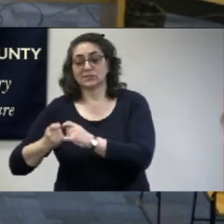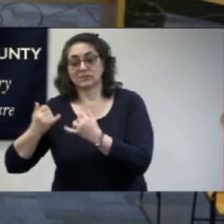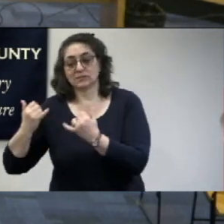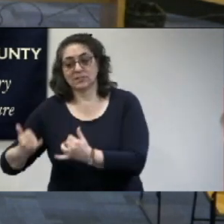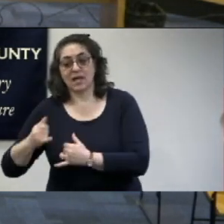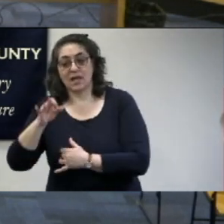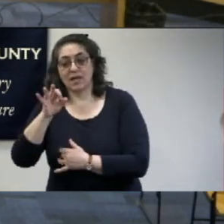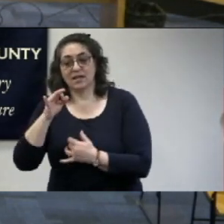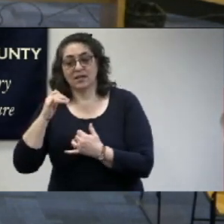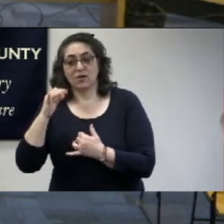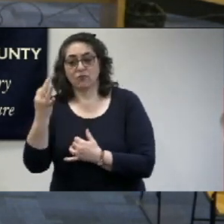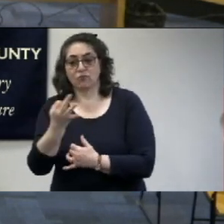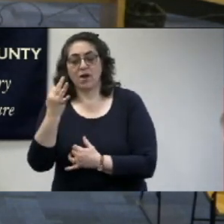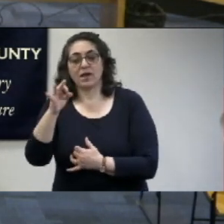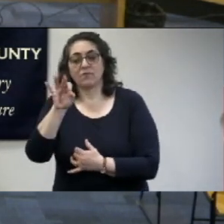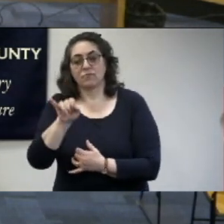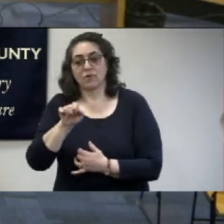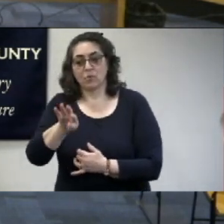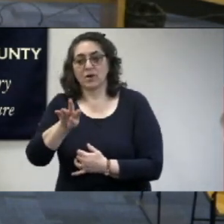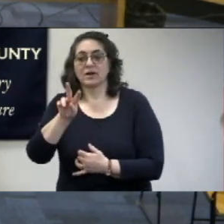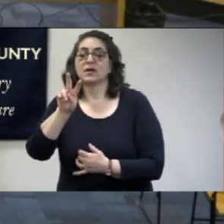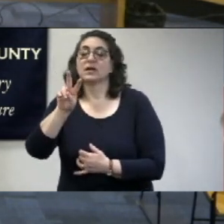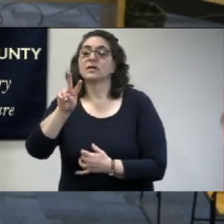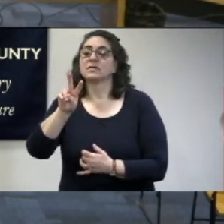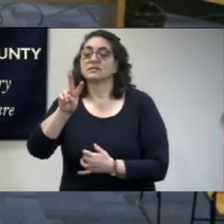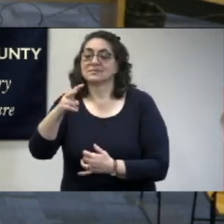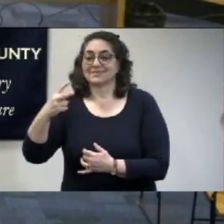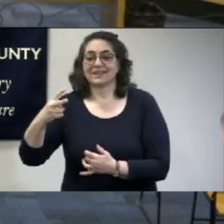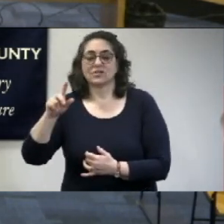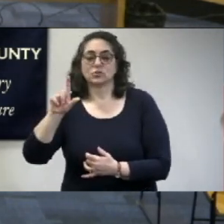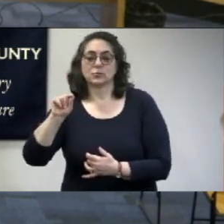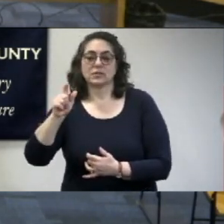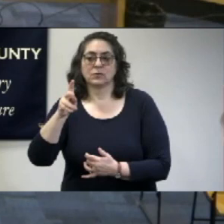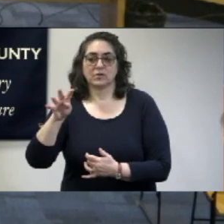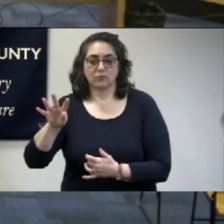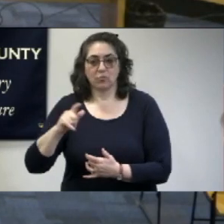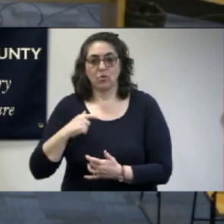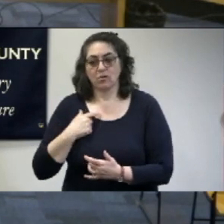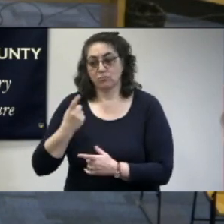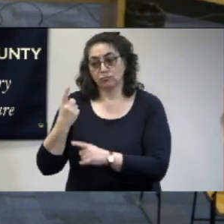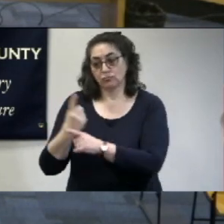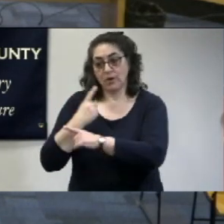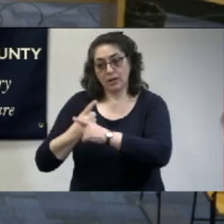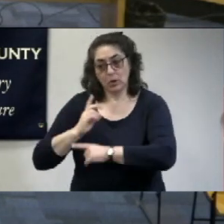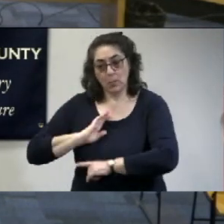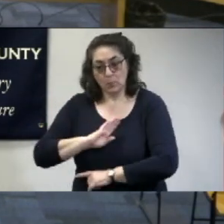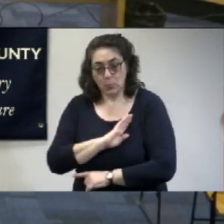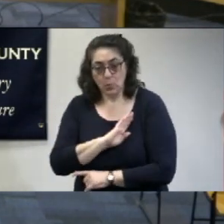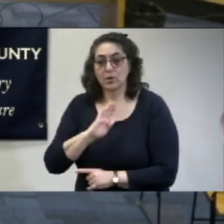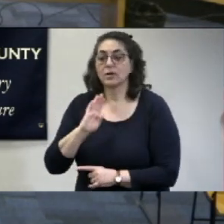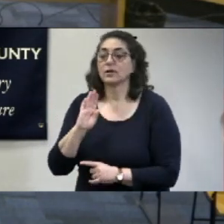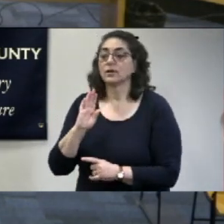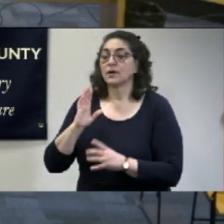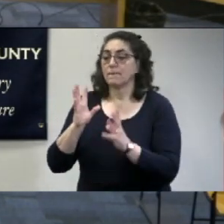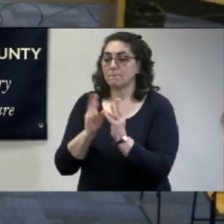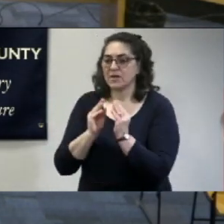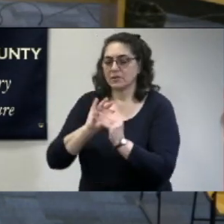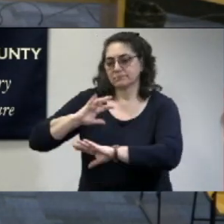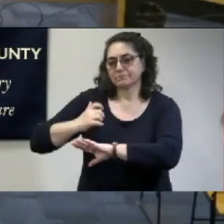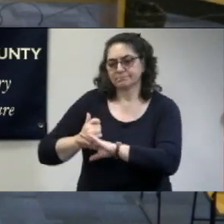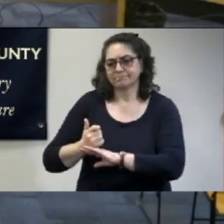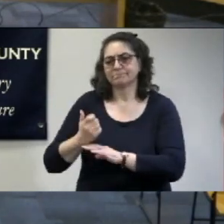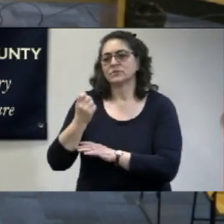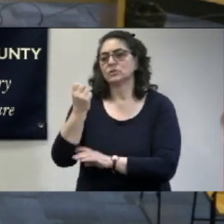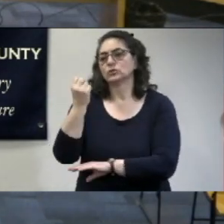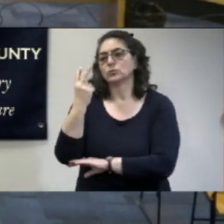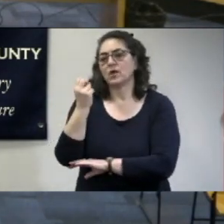February 2nd, 2024. Today, Friday, February 2nd, the regular board meeting will commence at 12 noon in the room